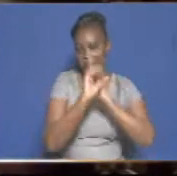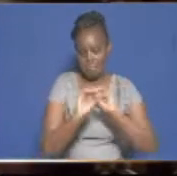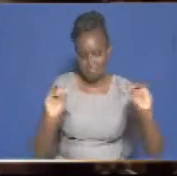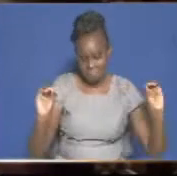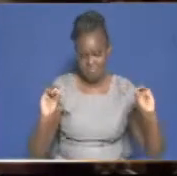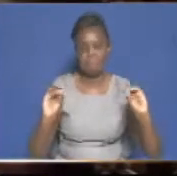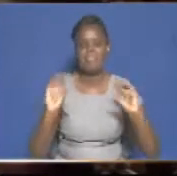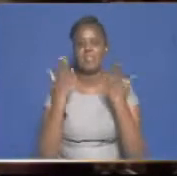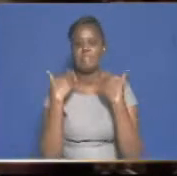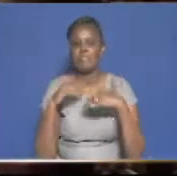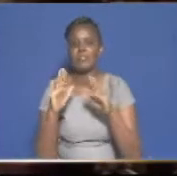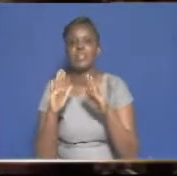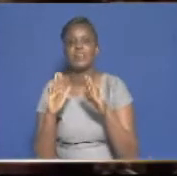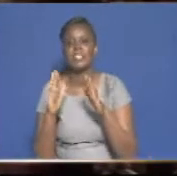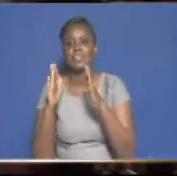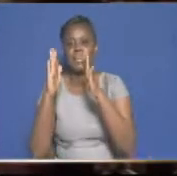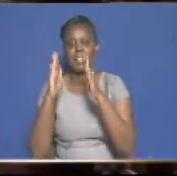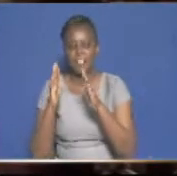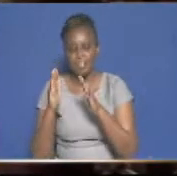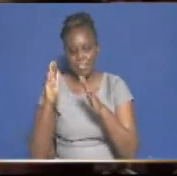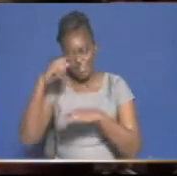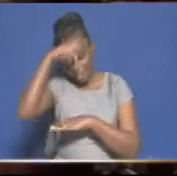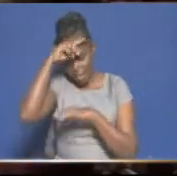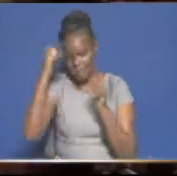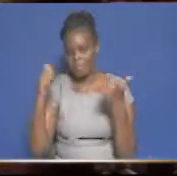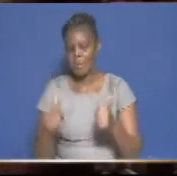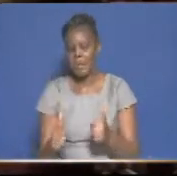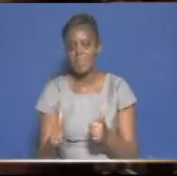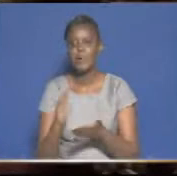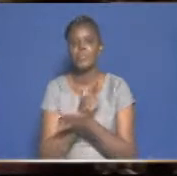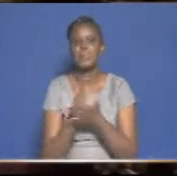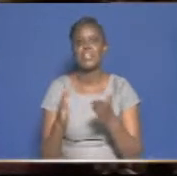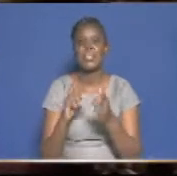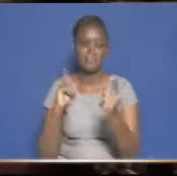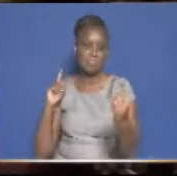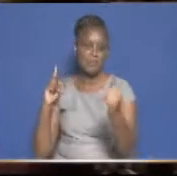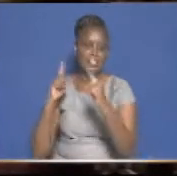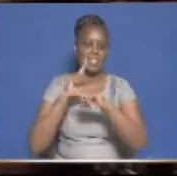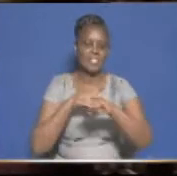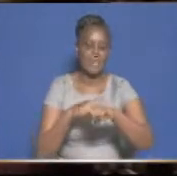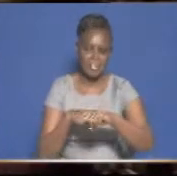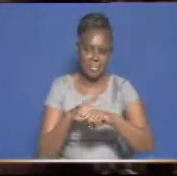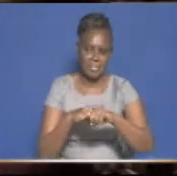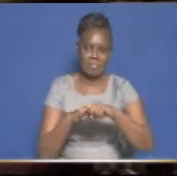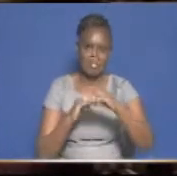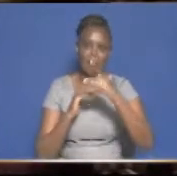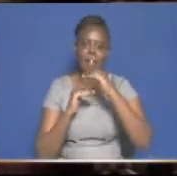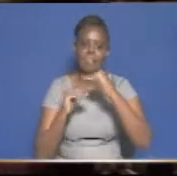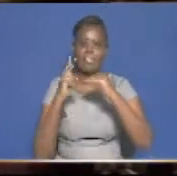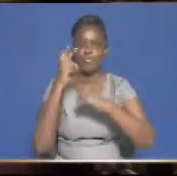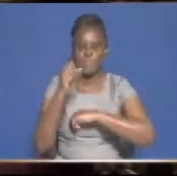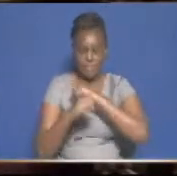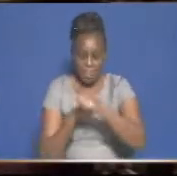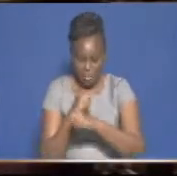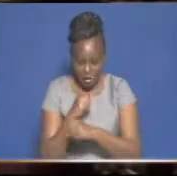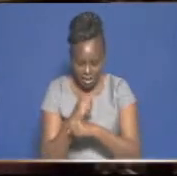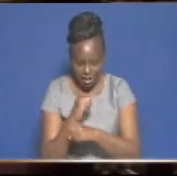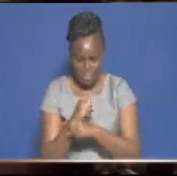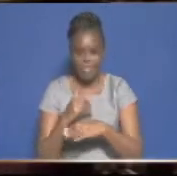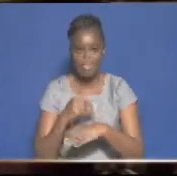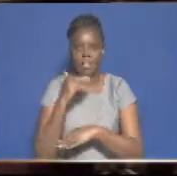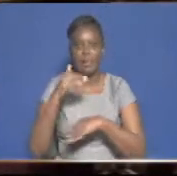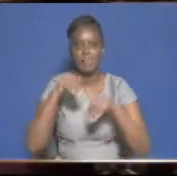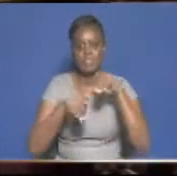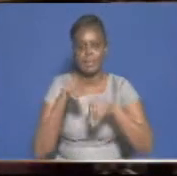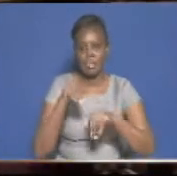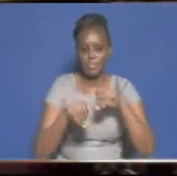have completed the pursuit of their degrees within the projected time period of less than 2 years to the next